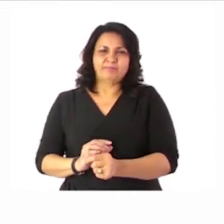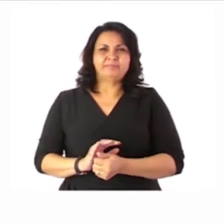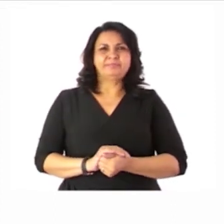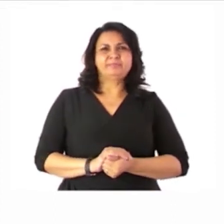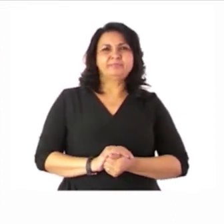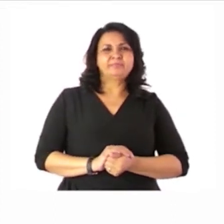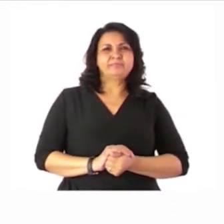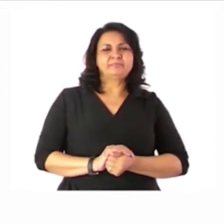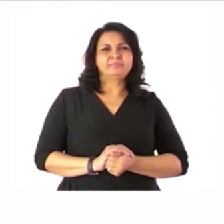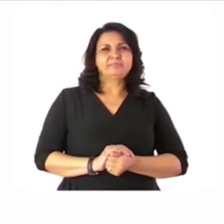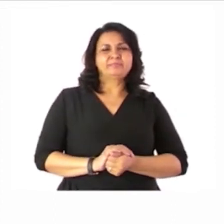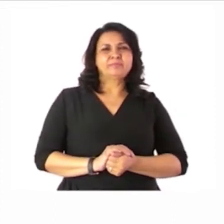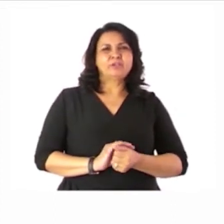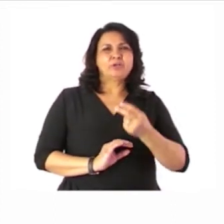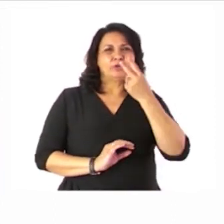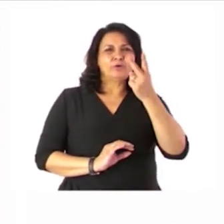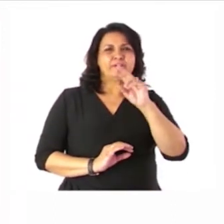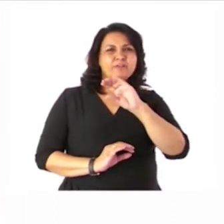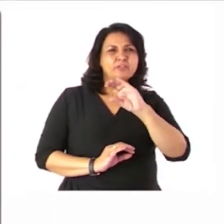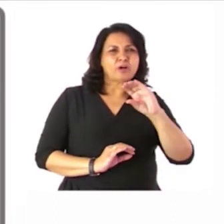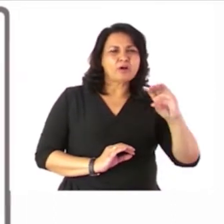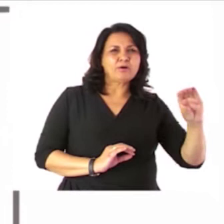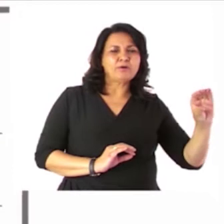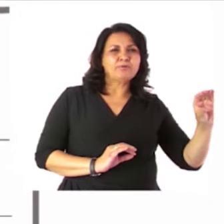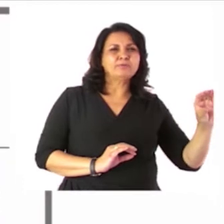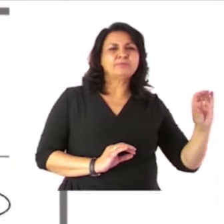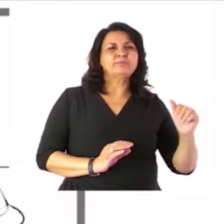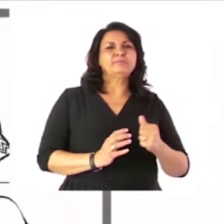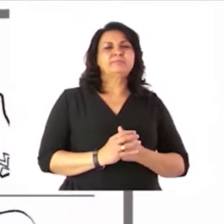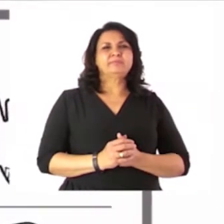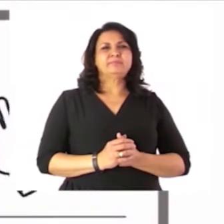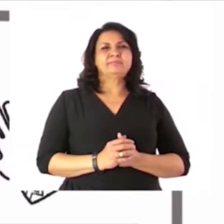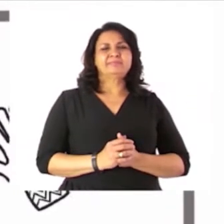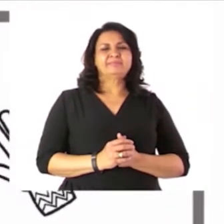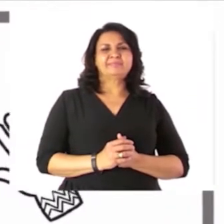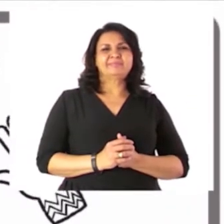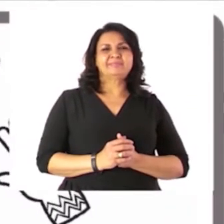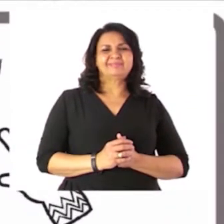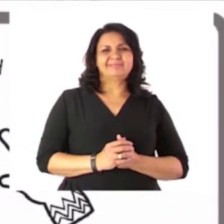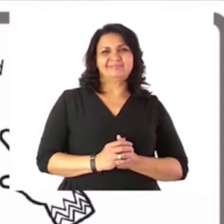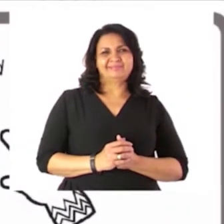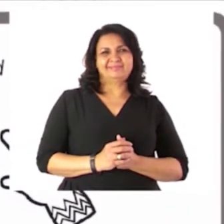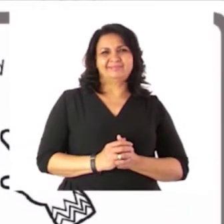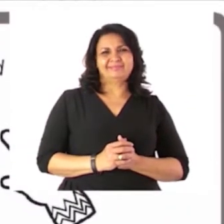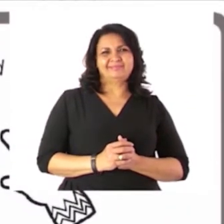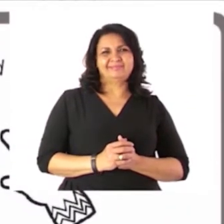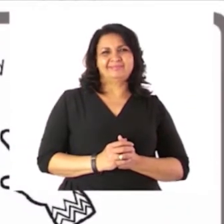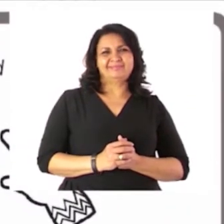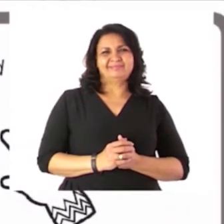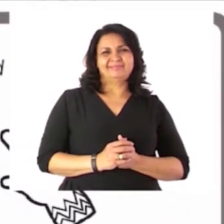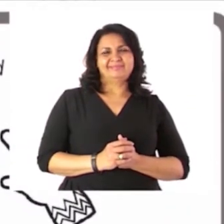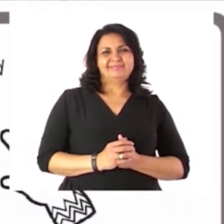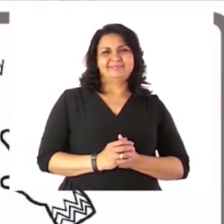at the first row. We're going to do only the first 2 rows so that we know what to do for the rest of the